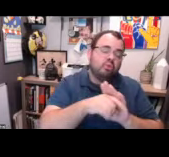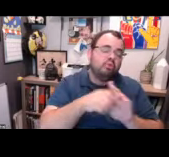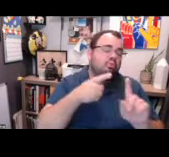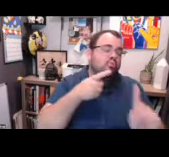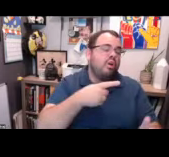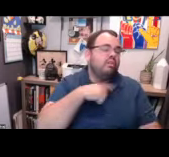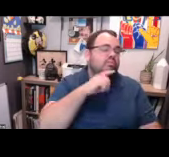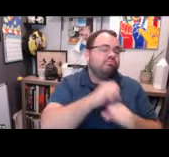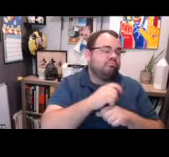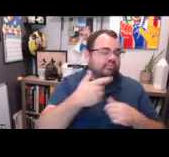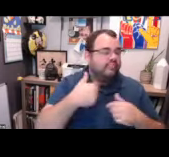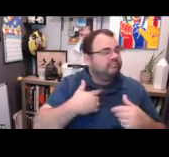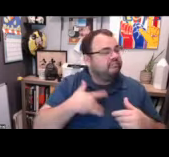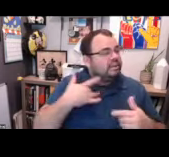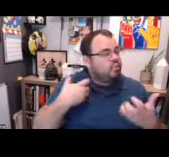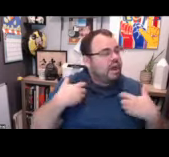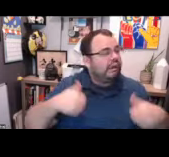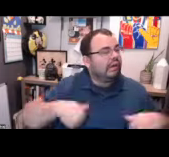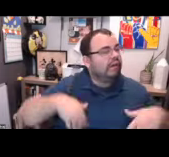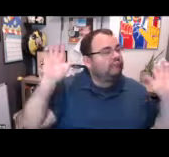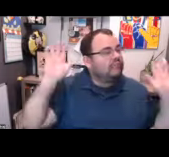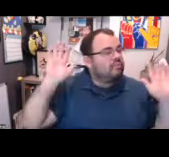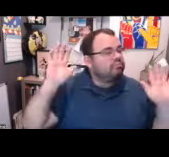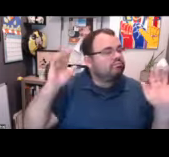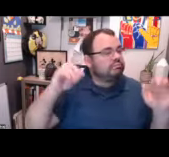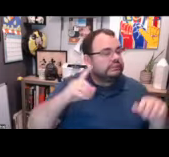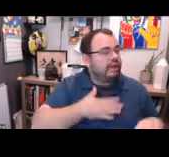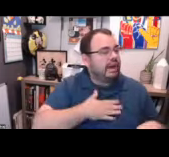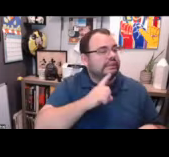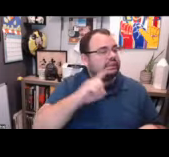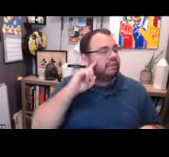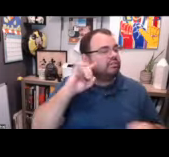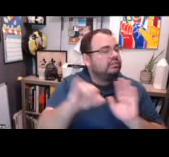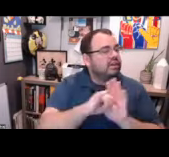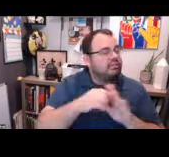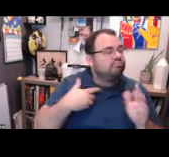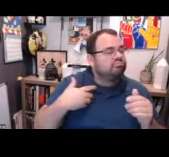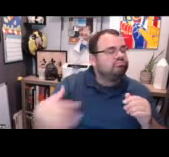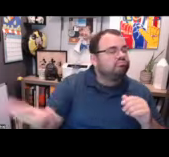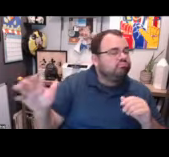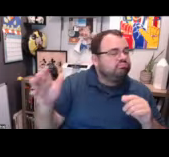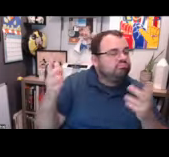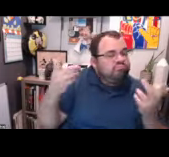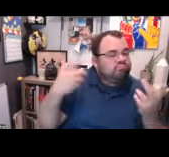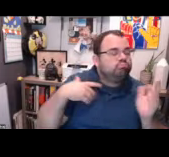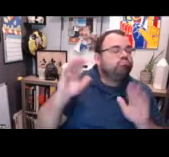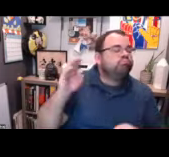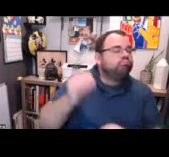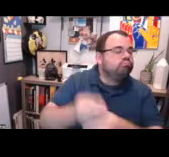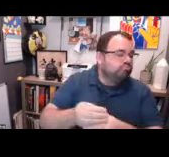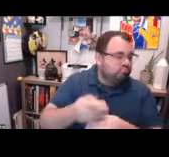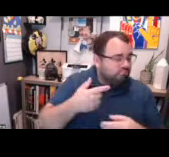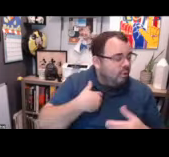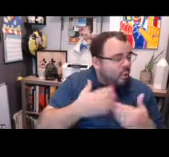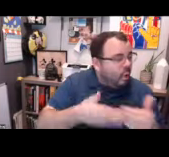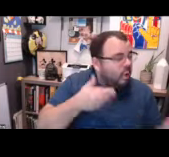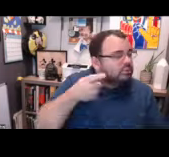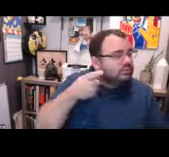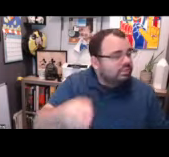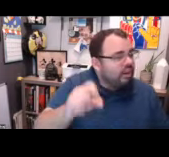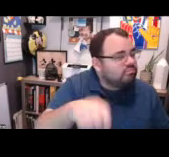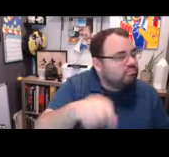as deaf, and my identity started to dwindle because I just wanted to give up on my deaf identity. I just forget it